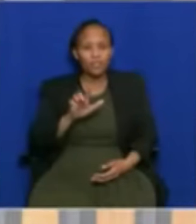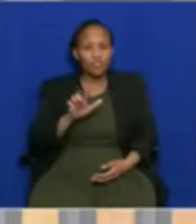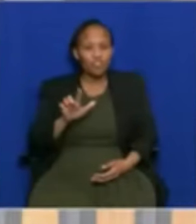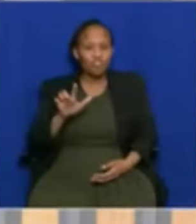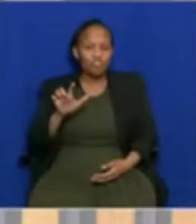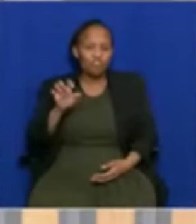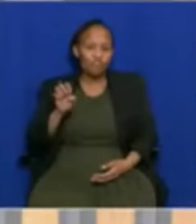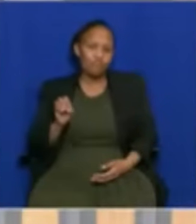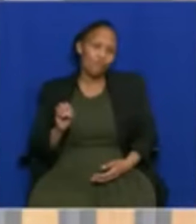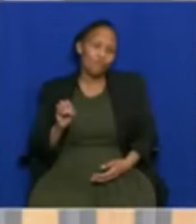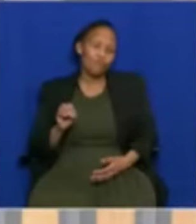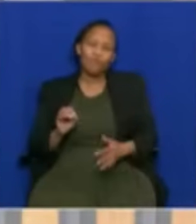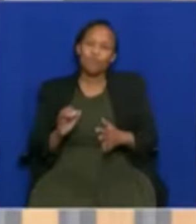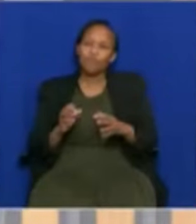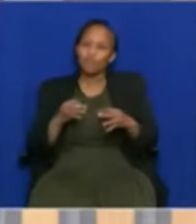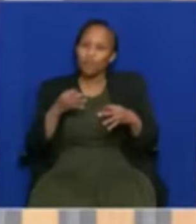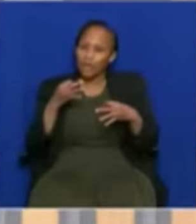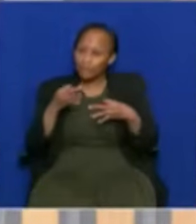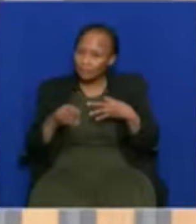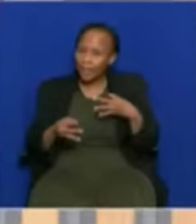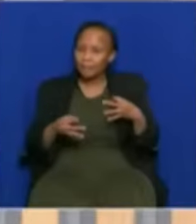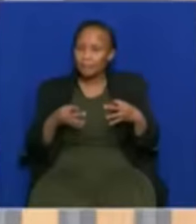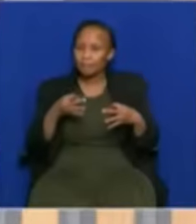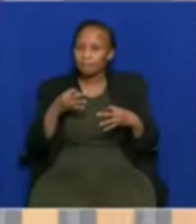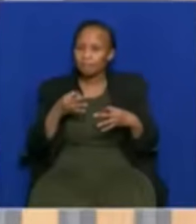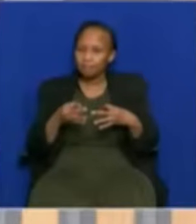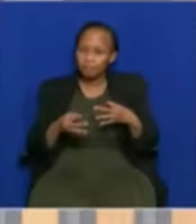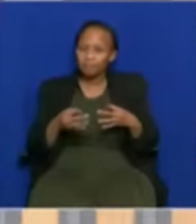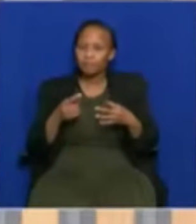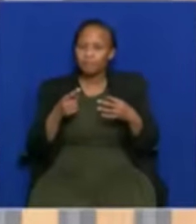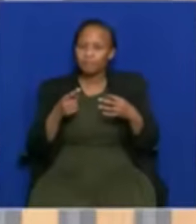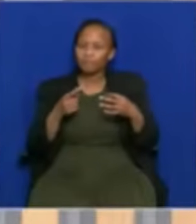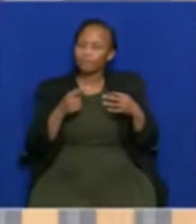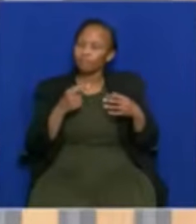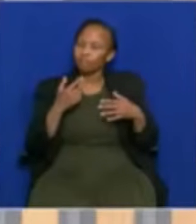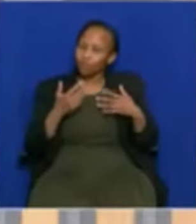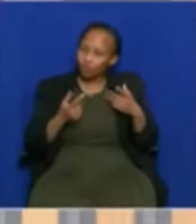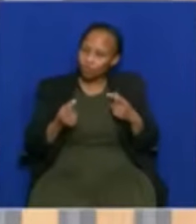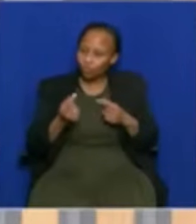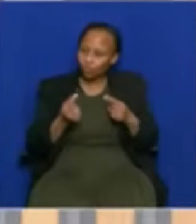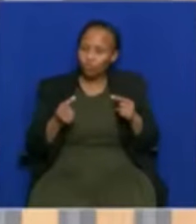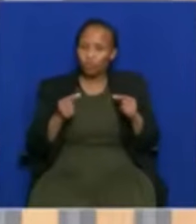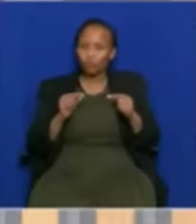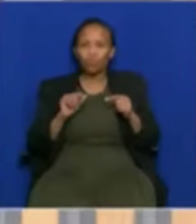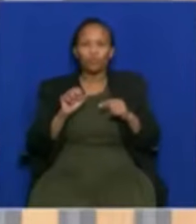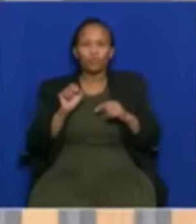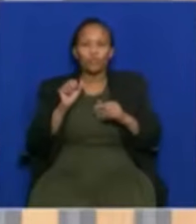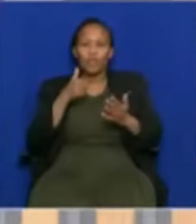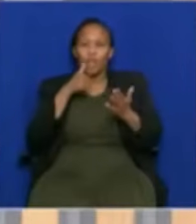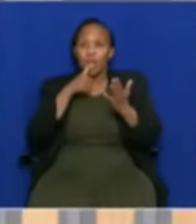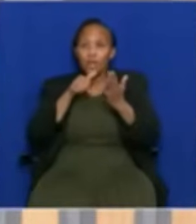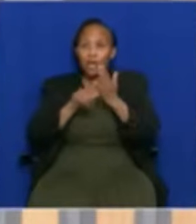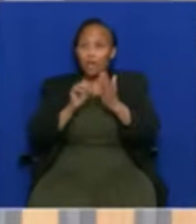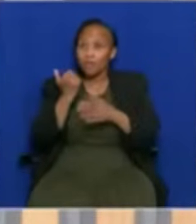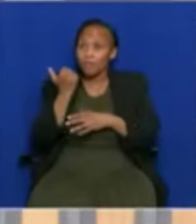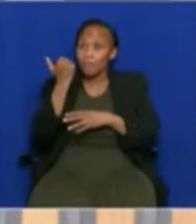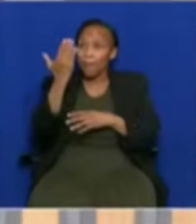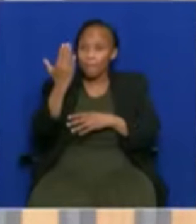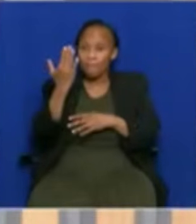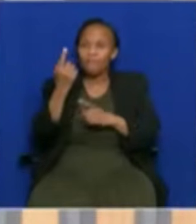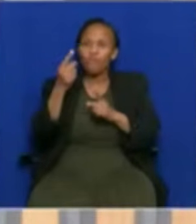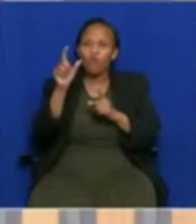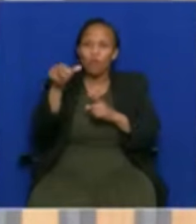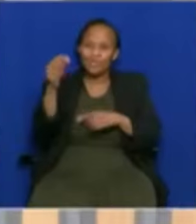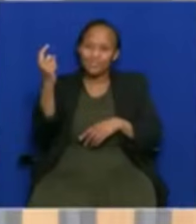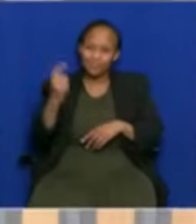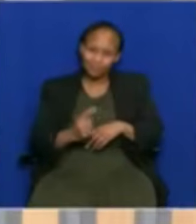the summonses. And the summonses raise issues that